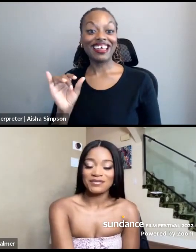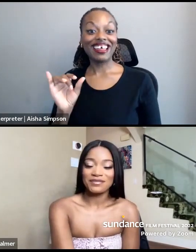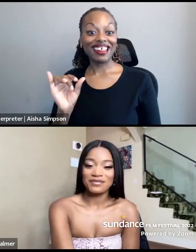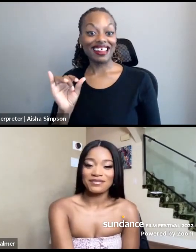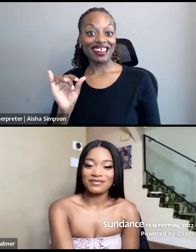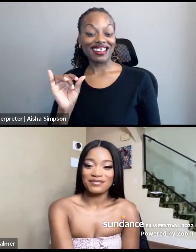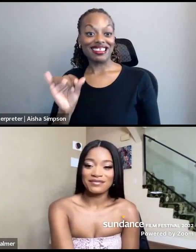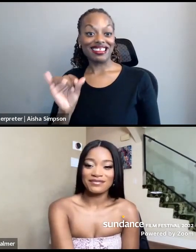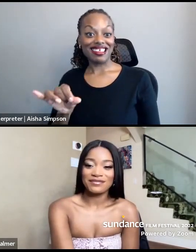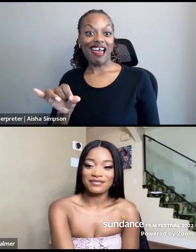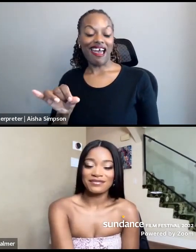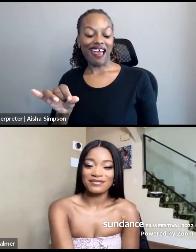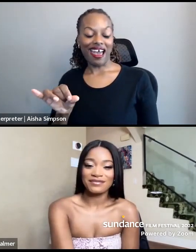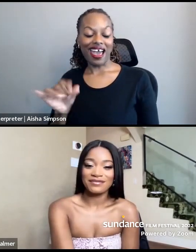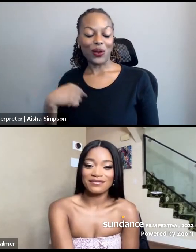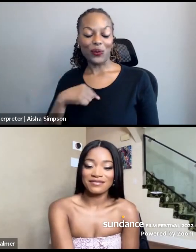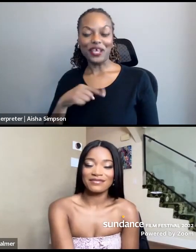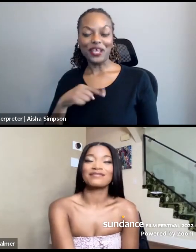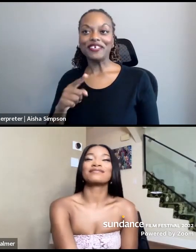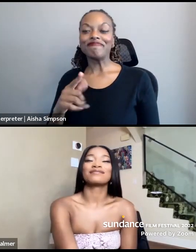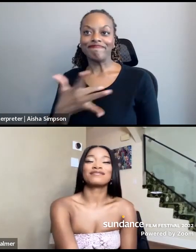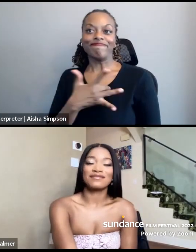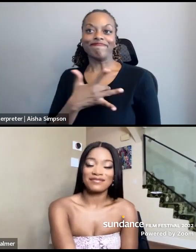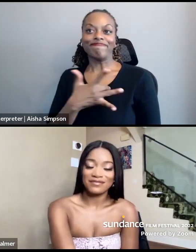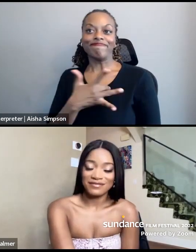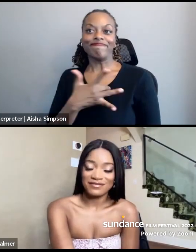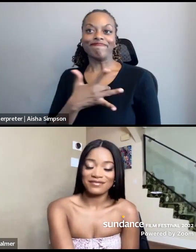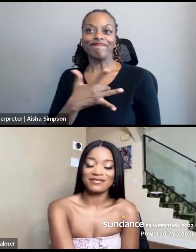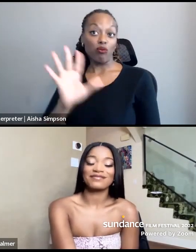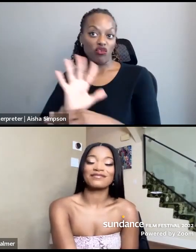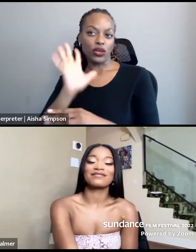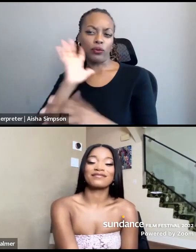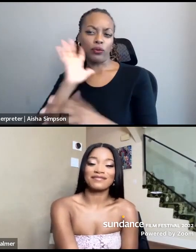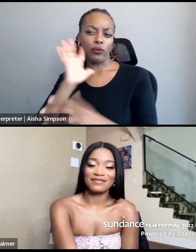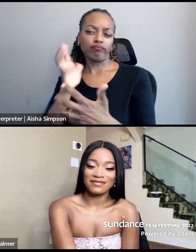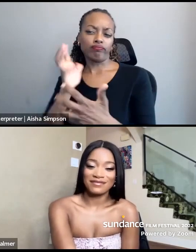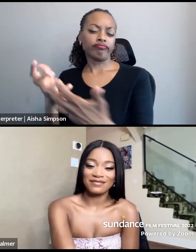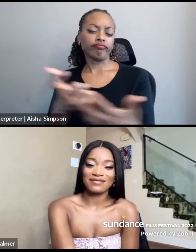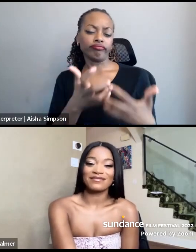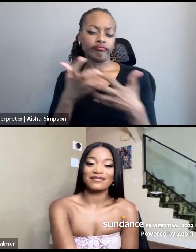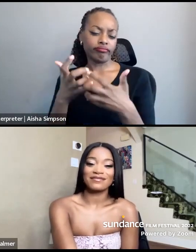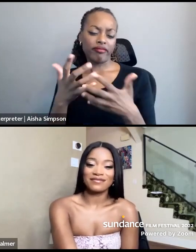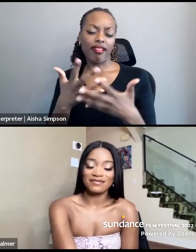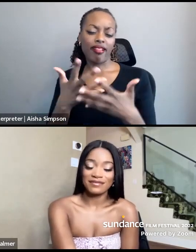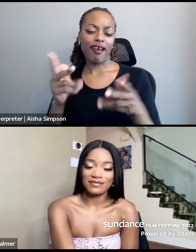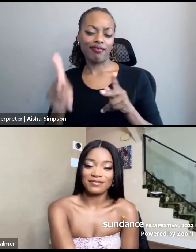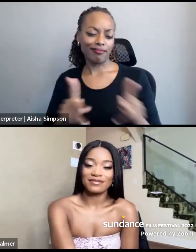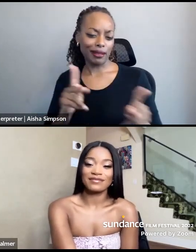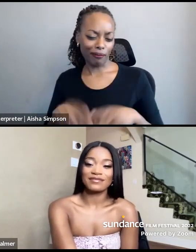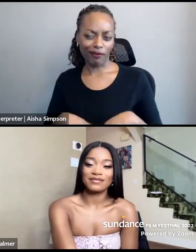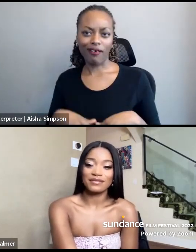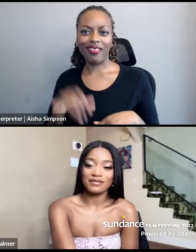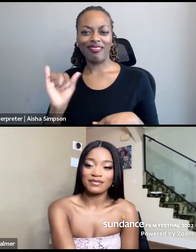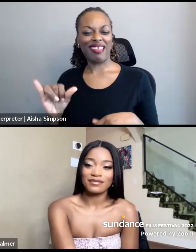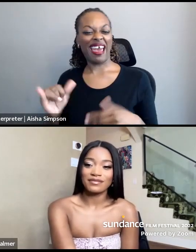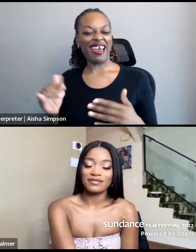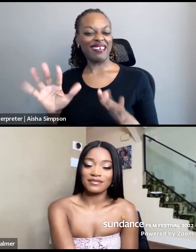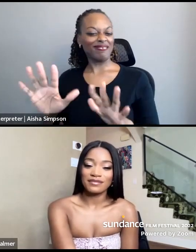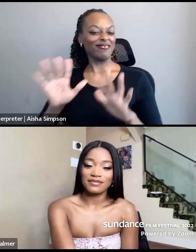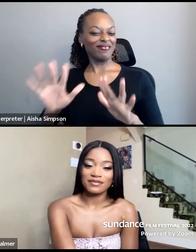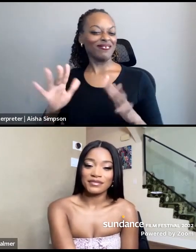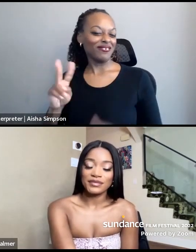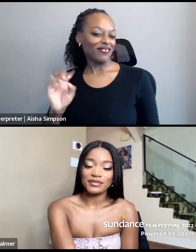is gonna communicate to a lot of people, this energy, this vibe. So we met with him, and he said he had